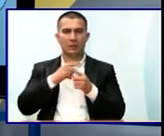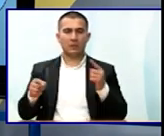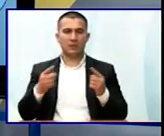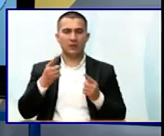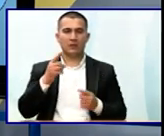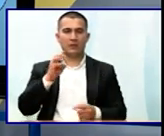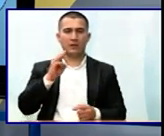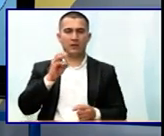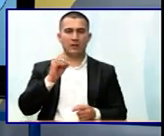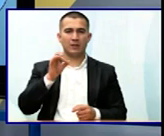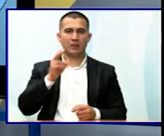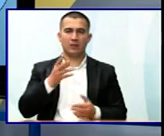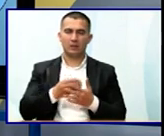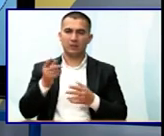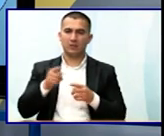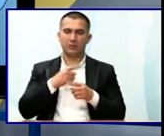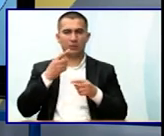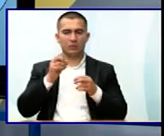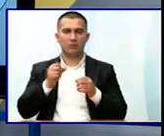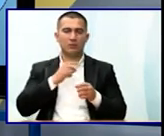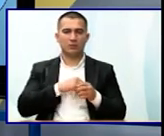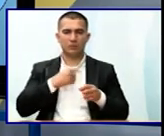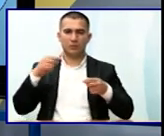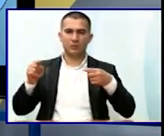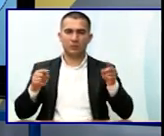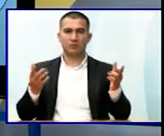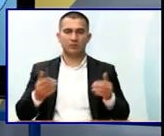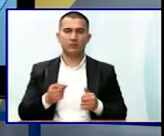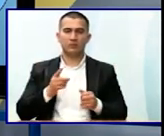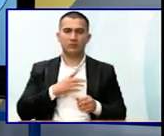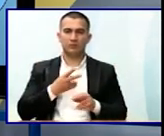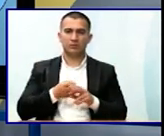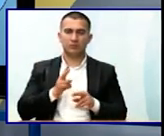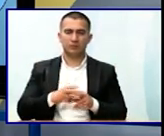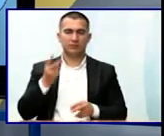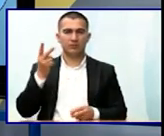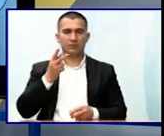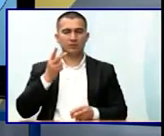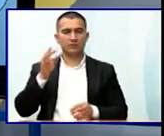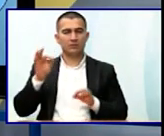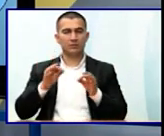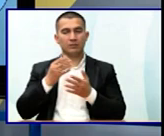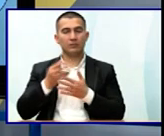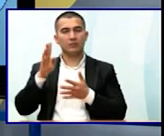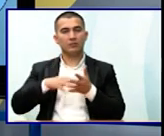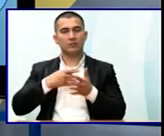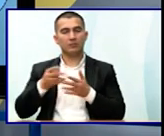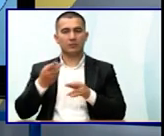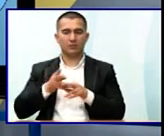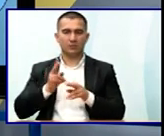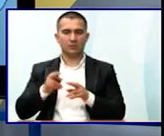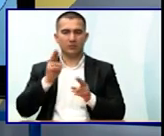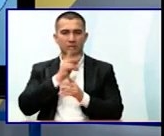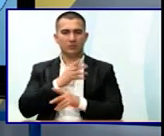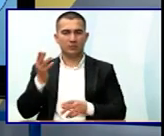farq qilib turibdi. Shundan bilishimiz mumkinki, bizda ikkinchi chizmamiz noto'g'ri. Haqiqatan